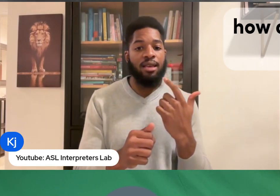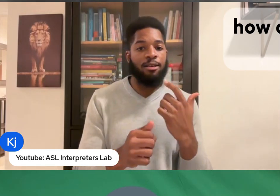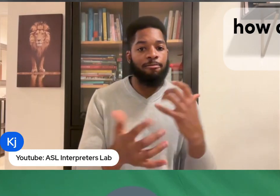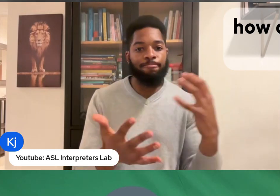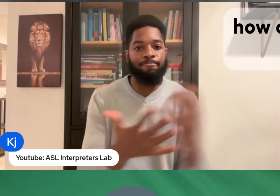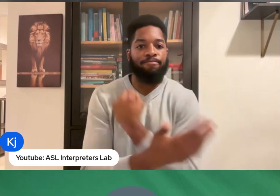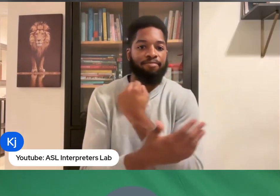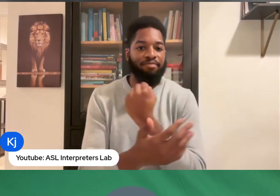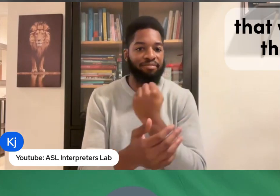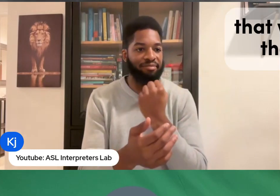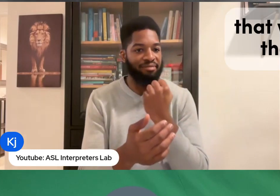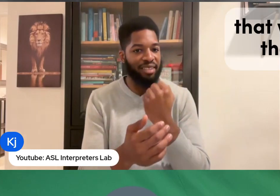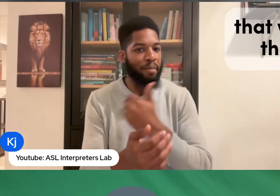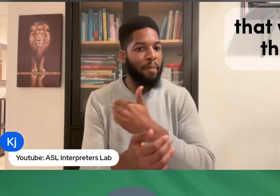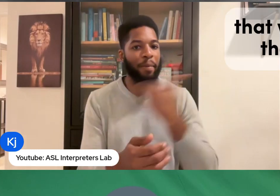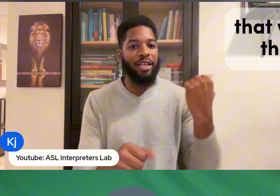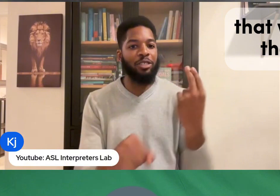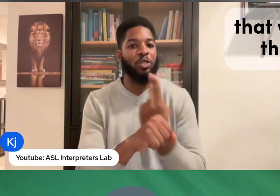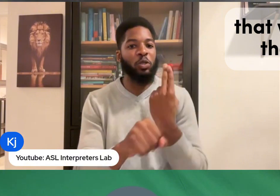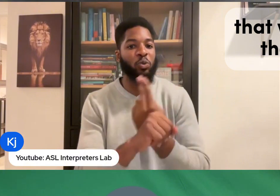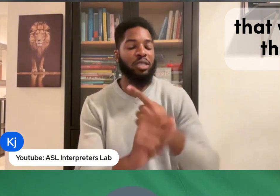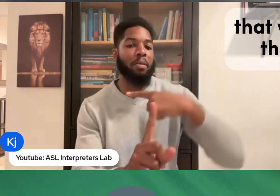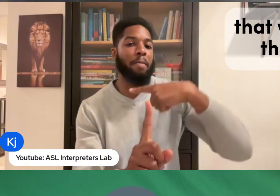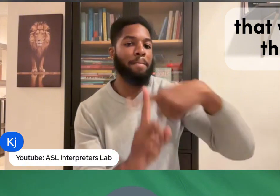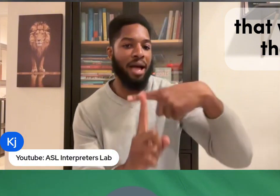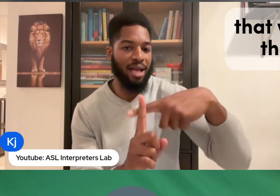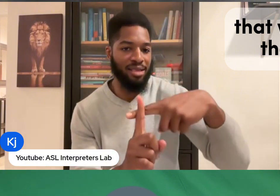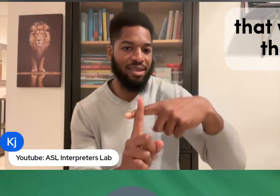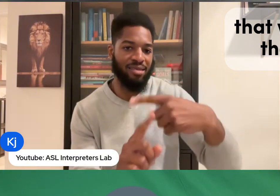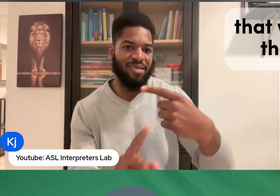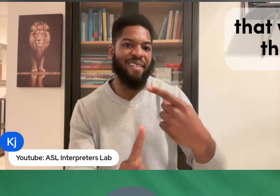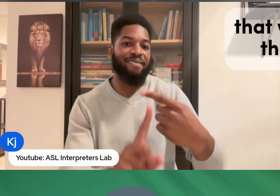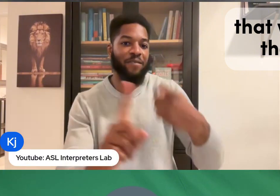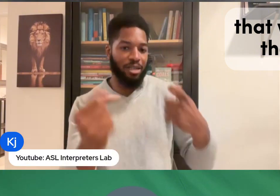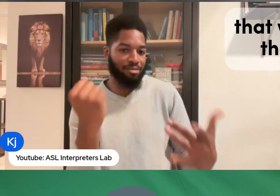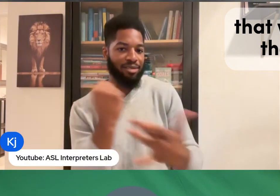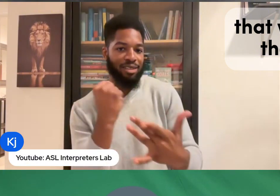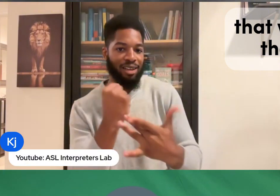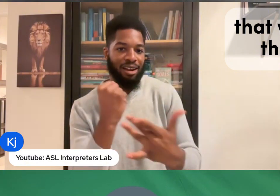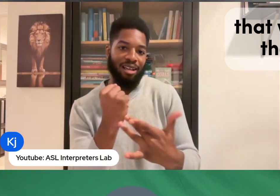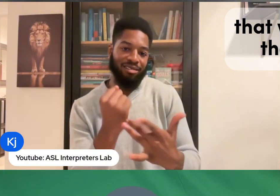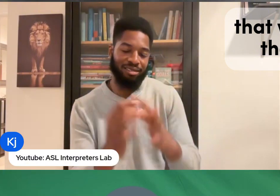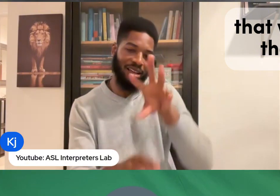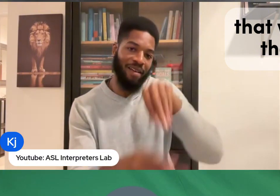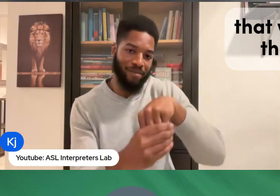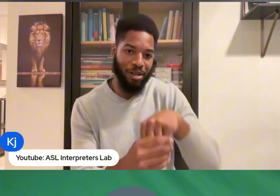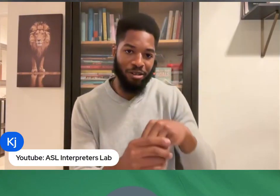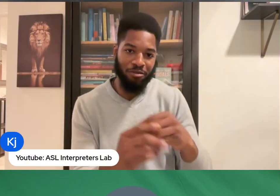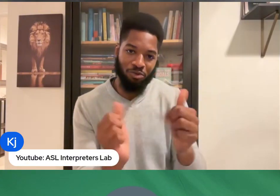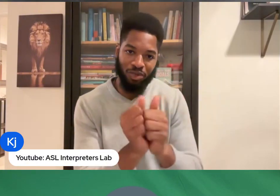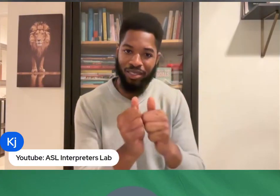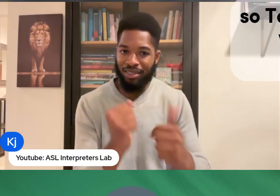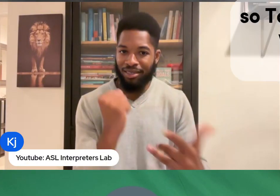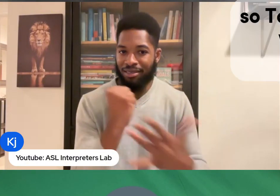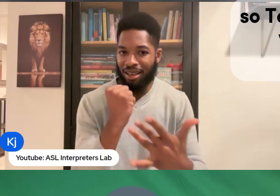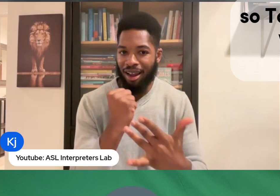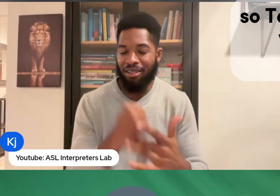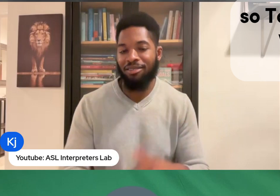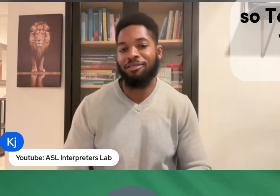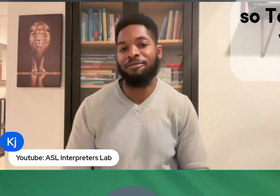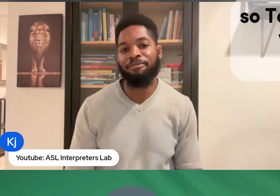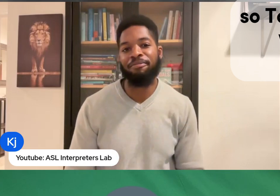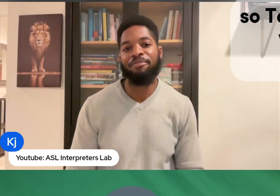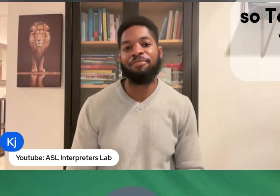things that we get from the innovations that are evolving every day. So,